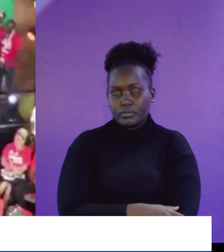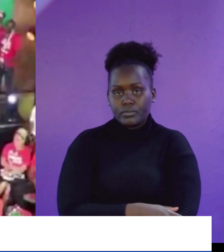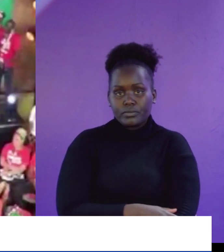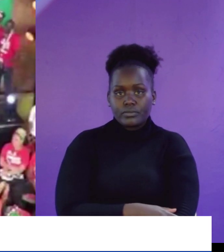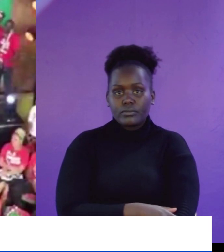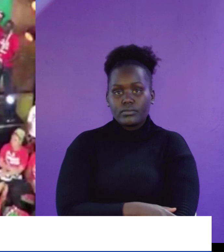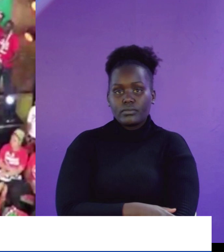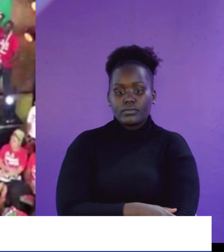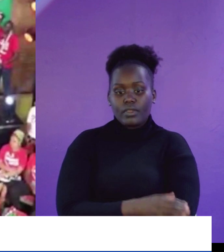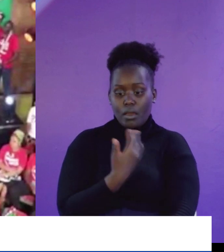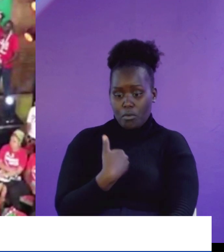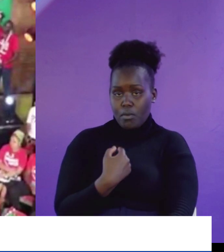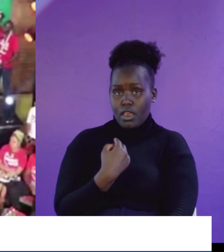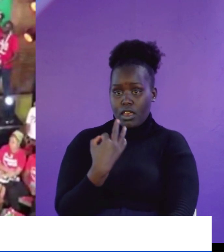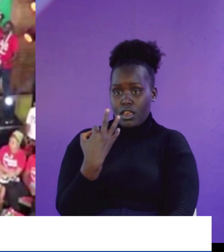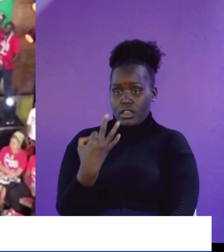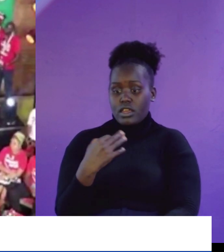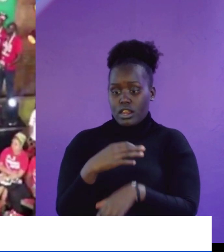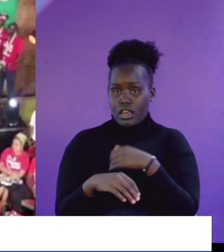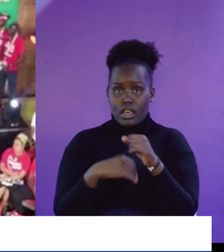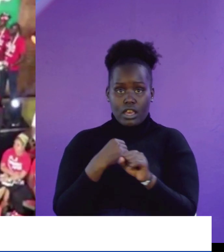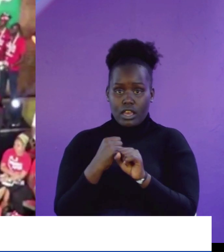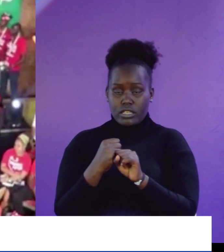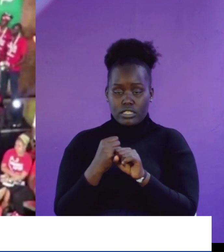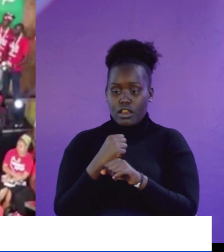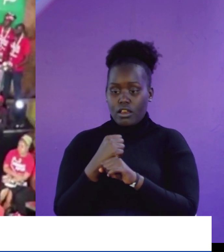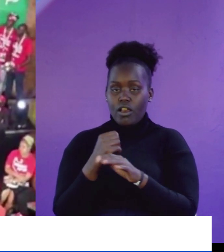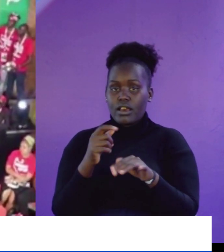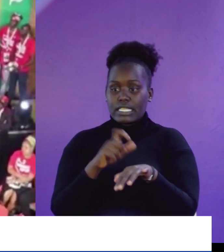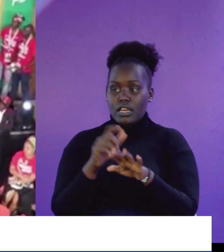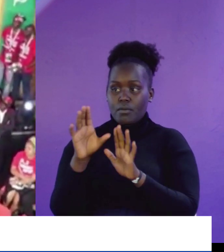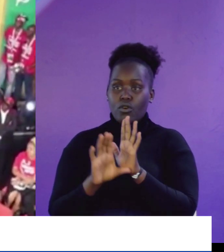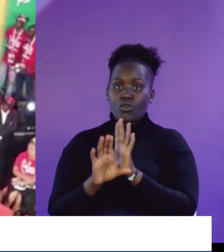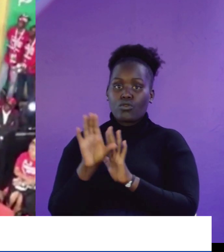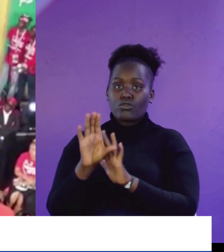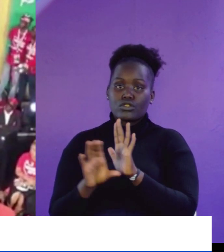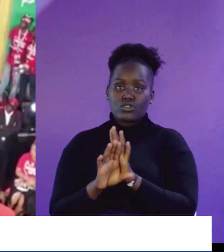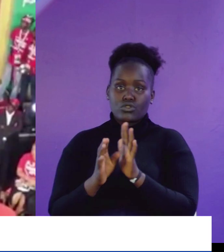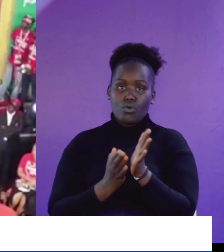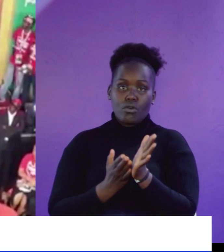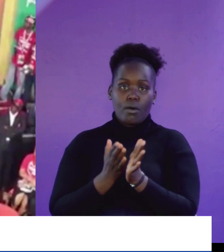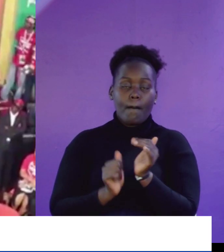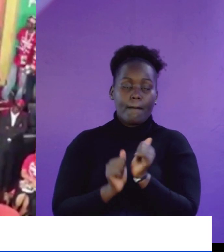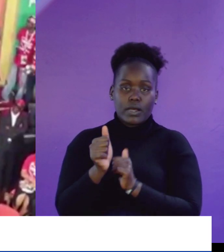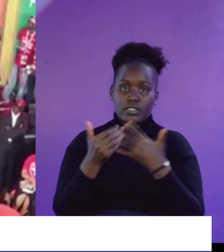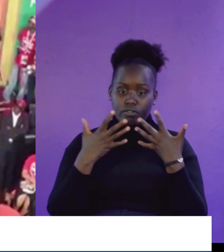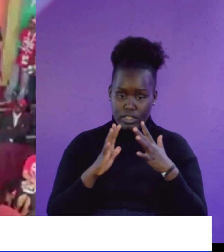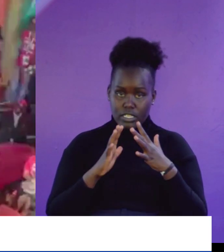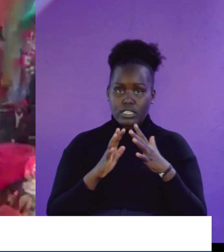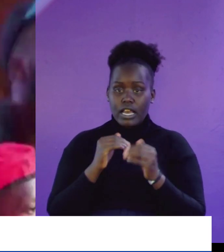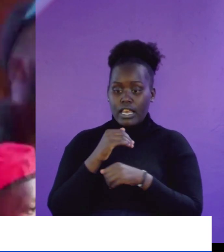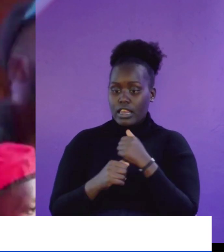I was only 3 years old when the Constitution was passed. Yet I know that we cannot give up on the promise of our Katiba. In